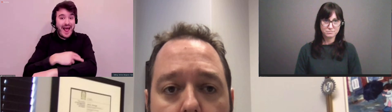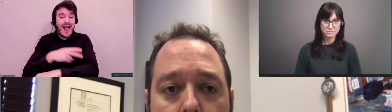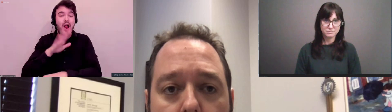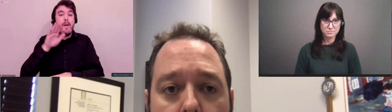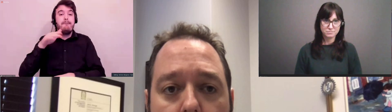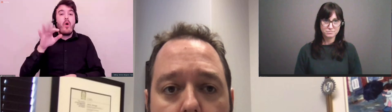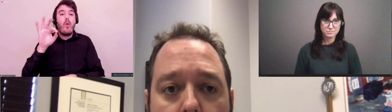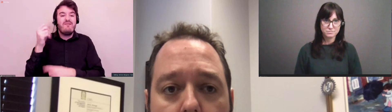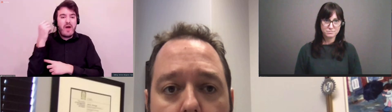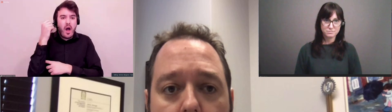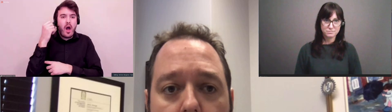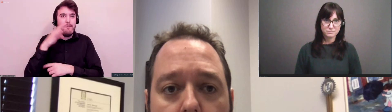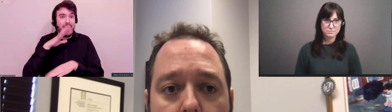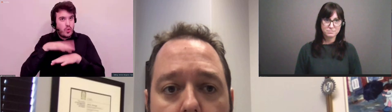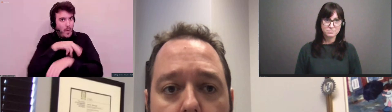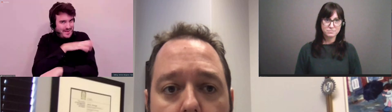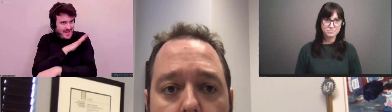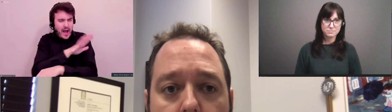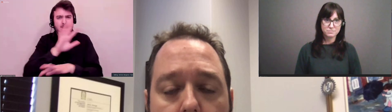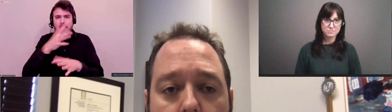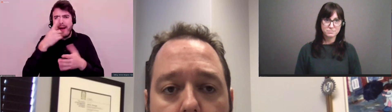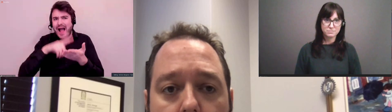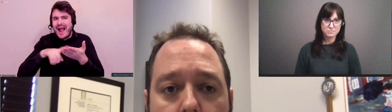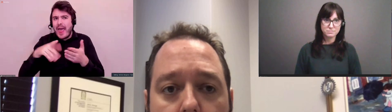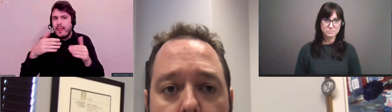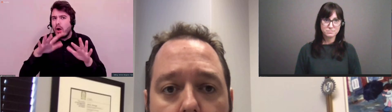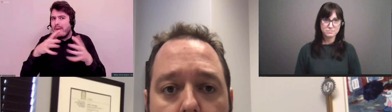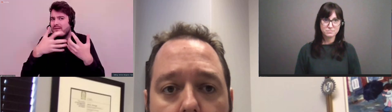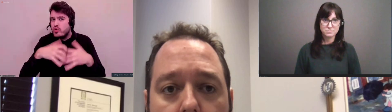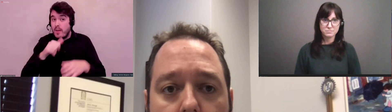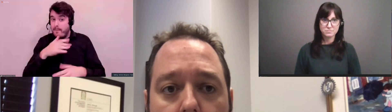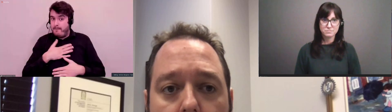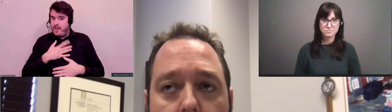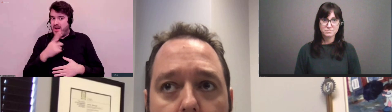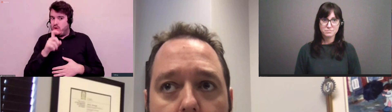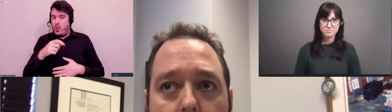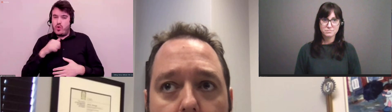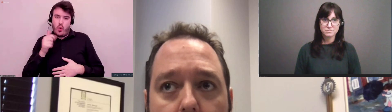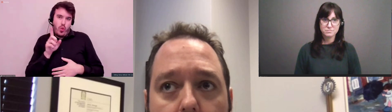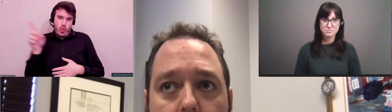est-ce que l'enquête procède? Donc, c'était sa question et non la mienne.